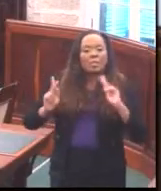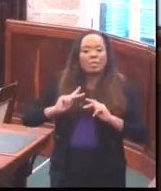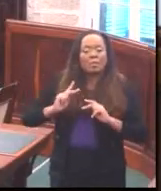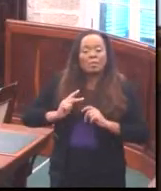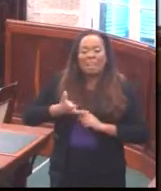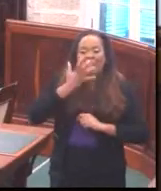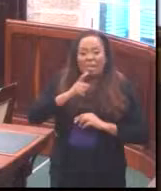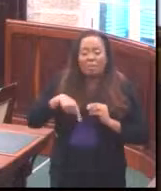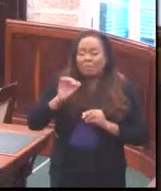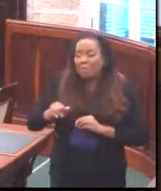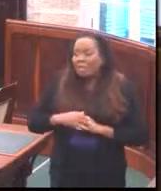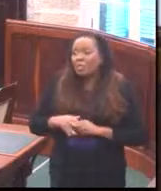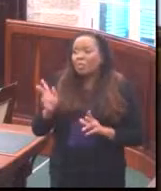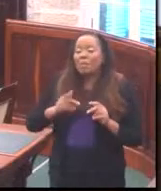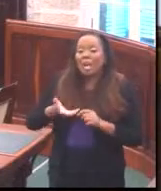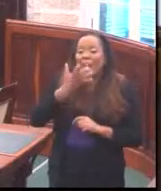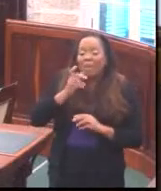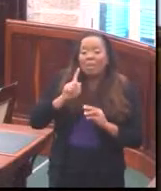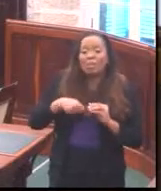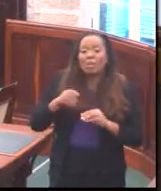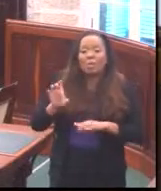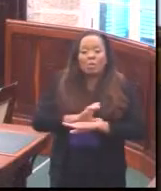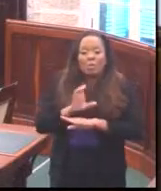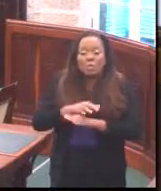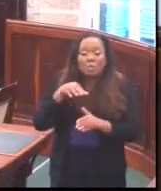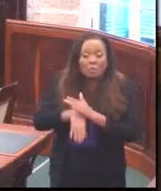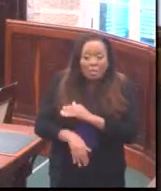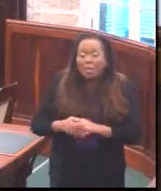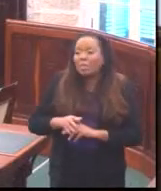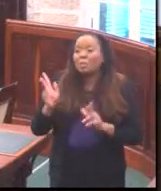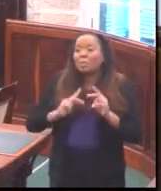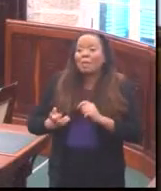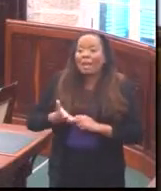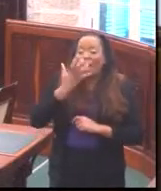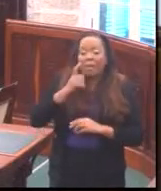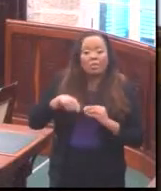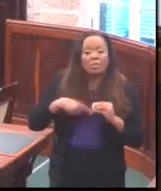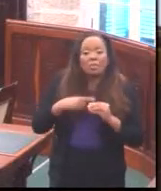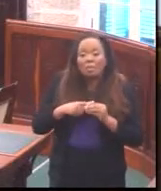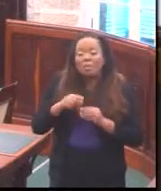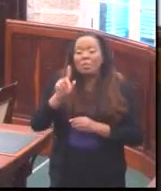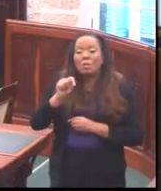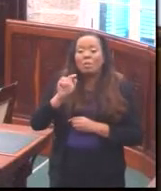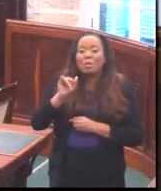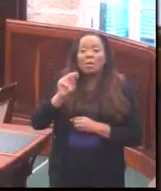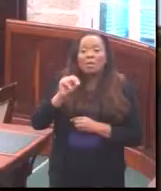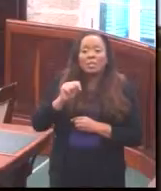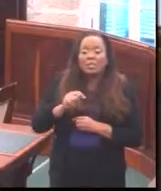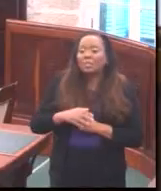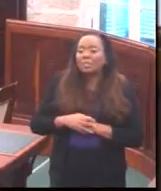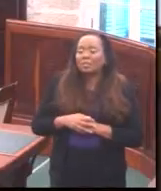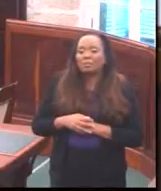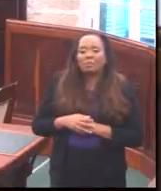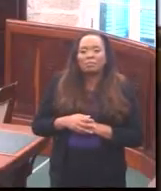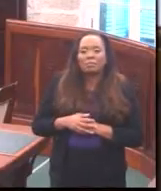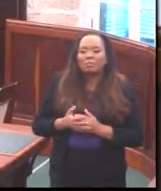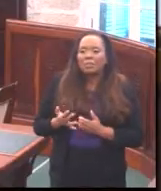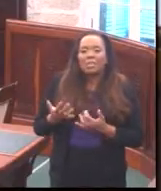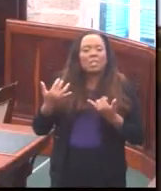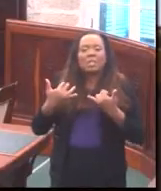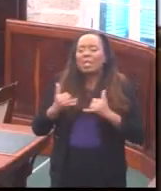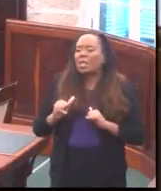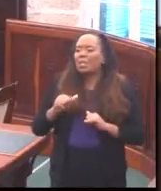about Kent. They were angry about cybercrime. They're entitled to be angry about this. This government continues to trample on the rights of the people in this country under the guise